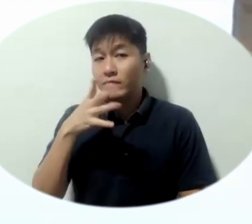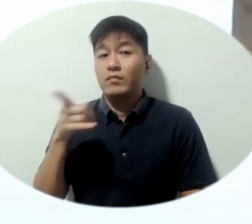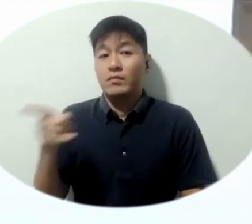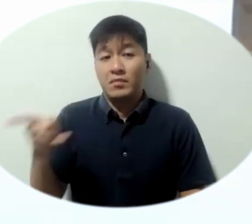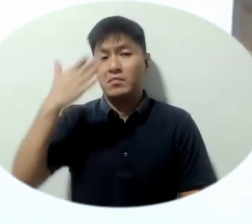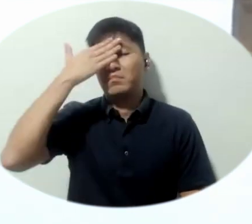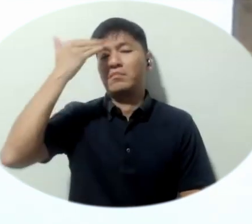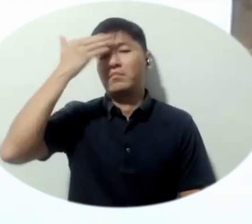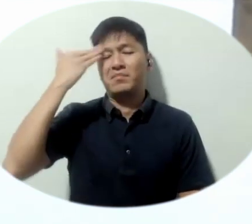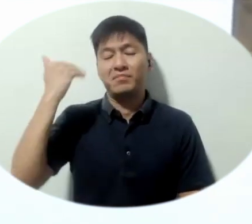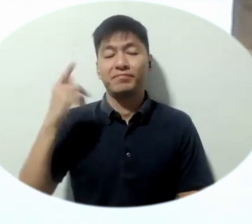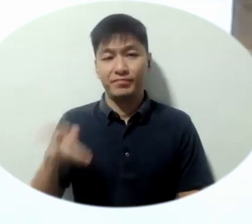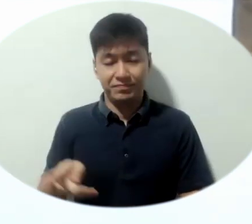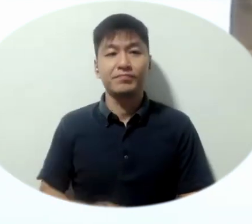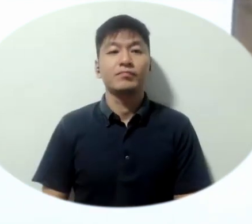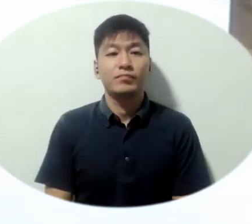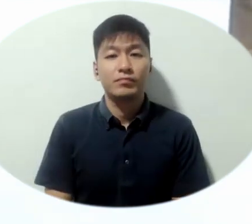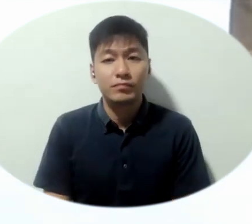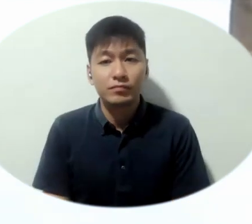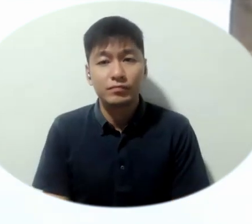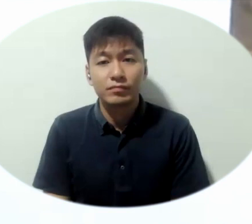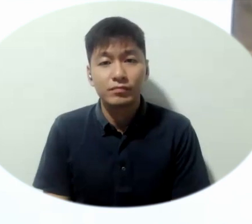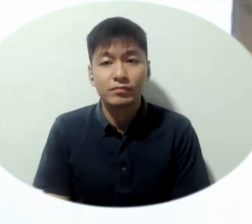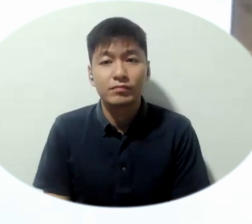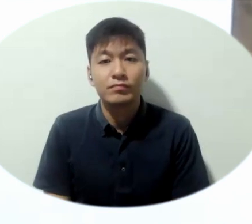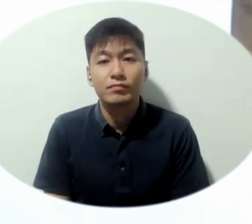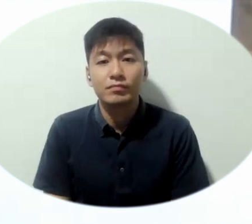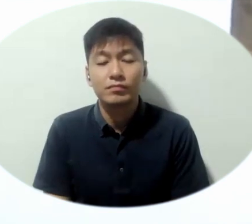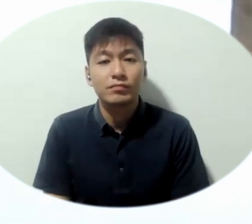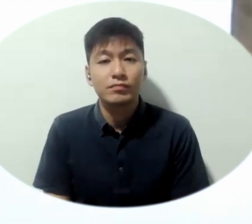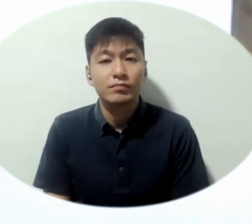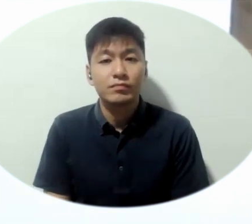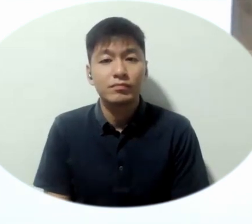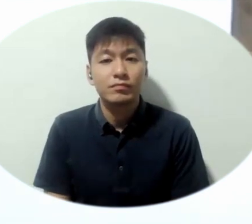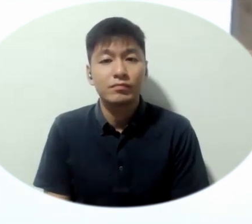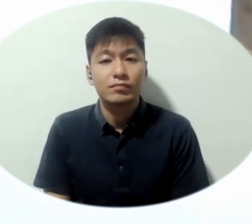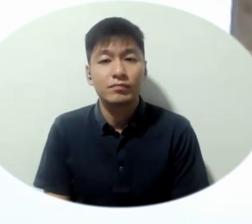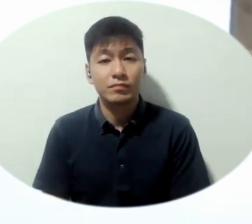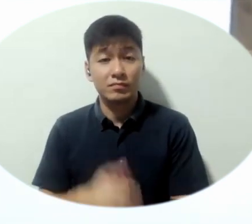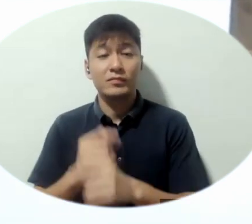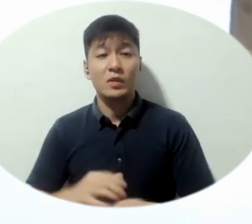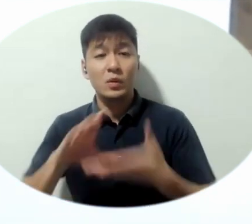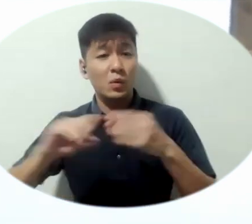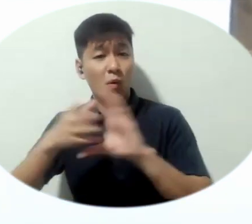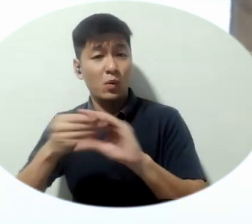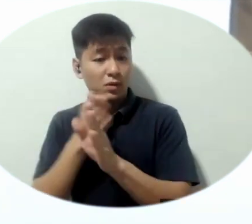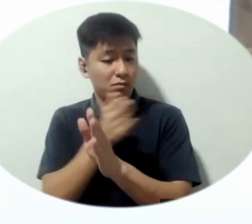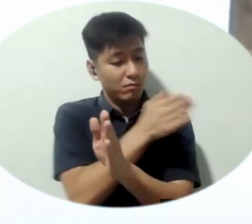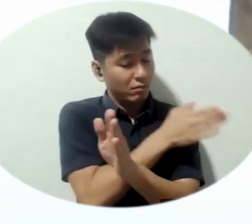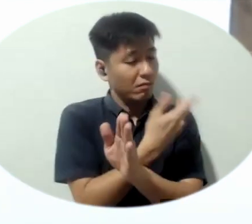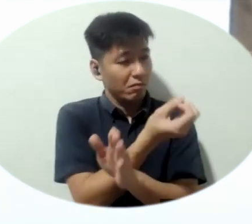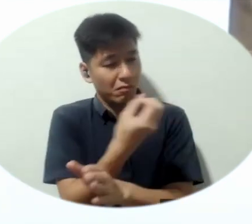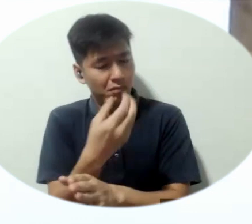And I have heard all the comments from the speakers, and they really also fit